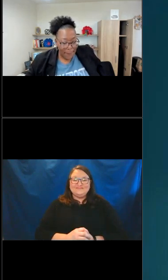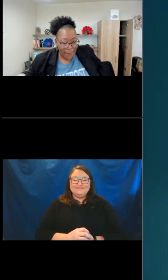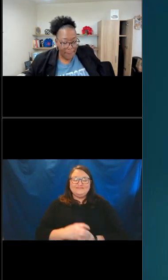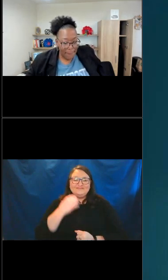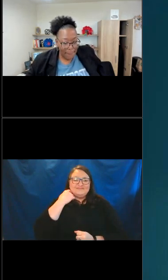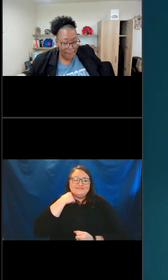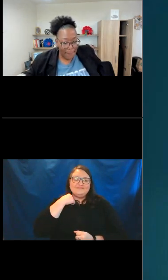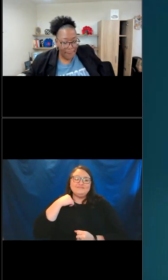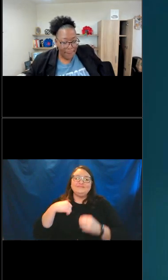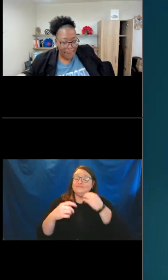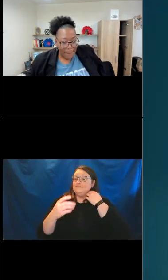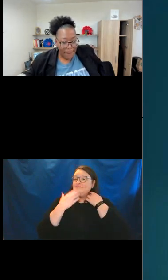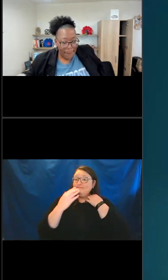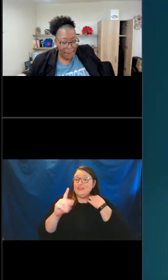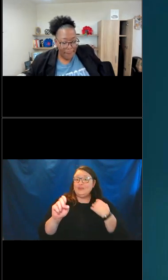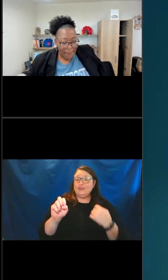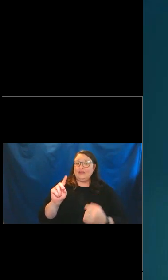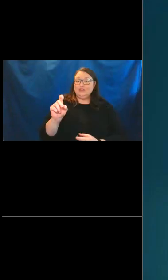Thank you very much, Kendra.